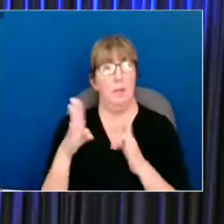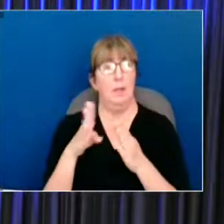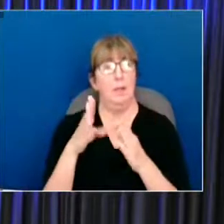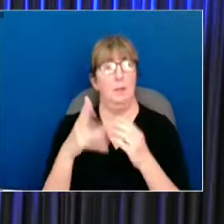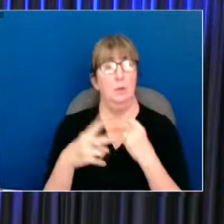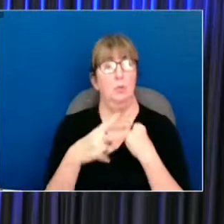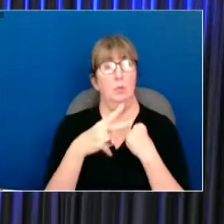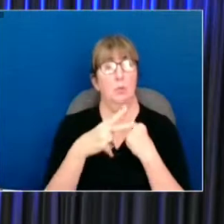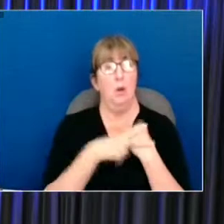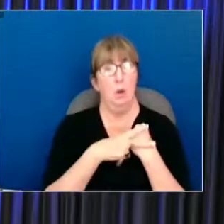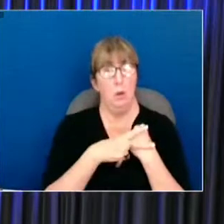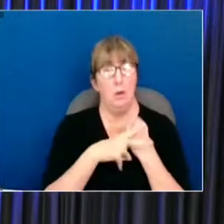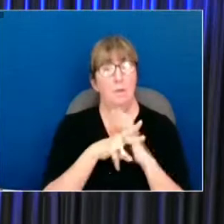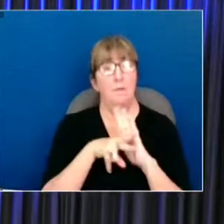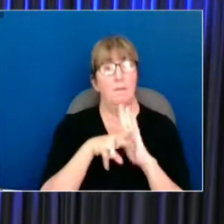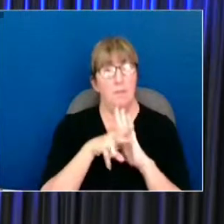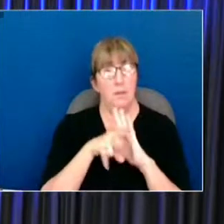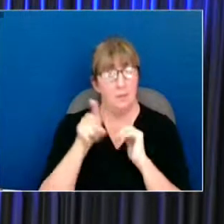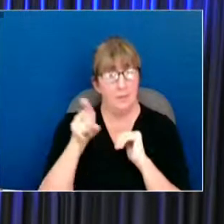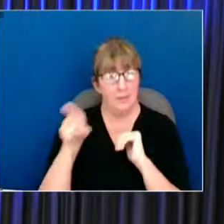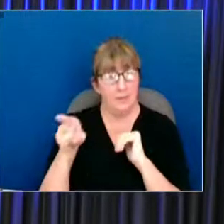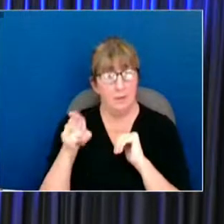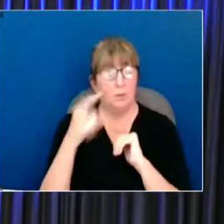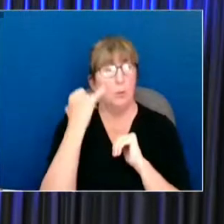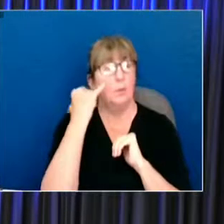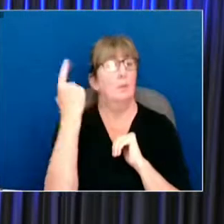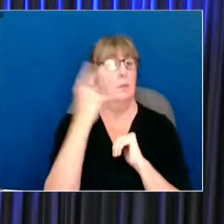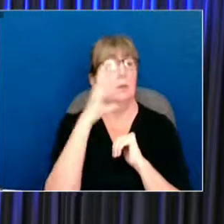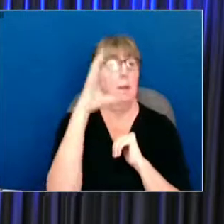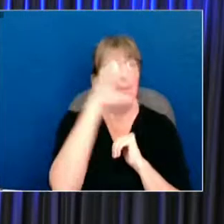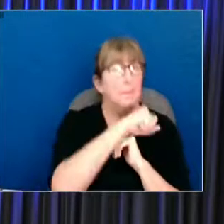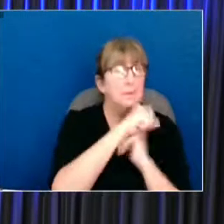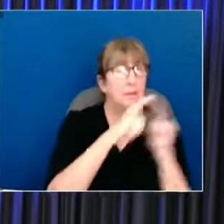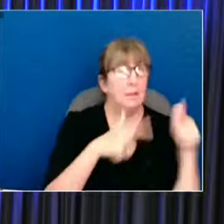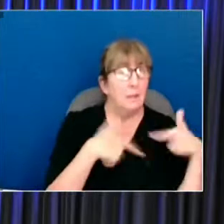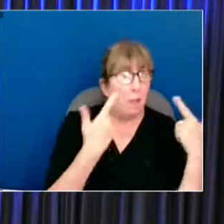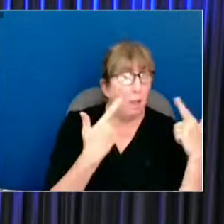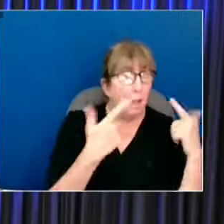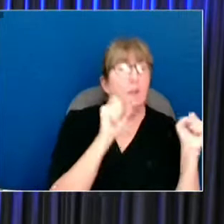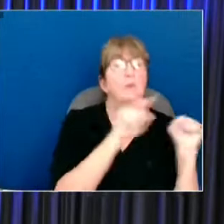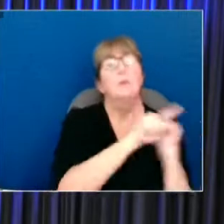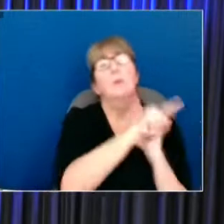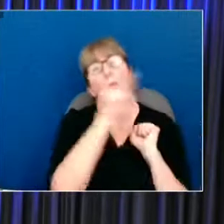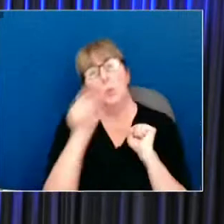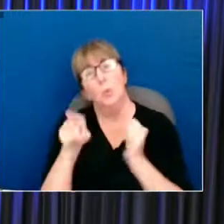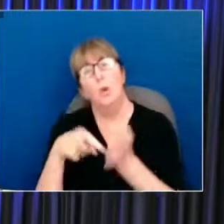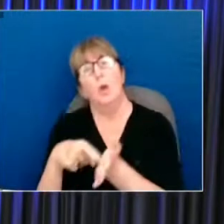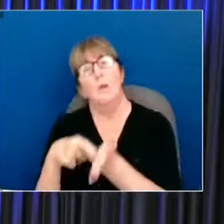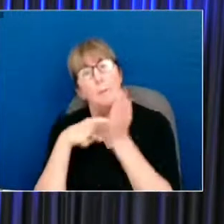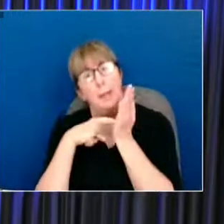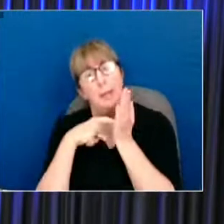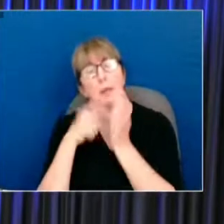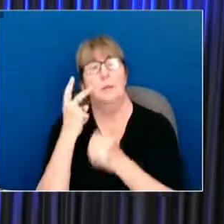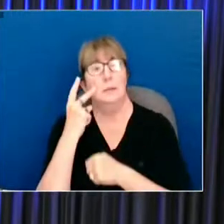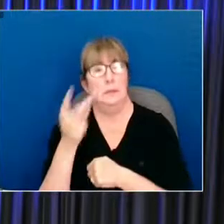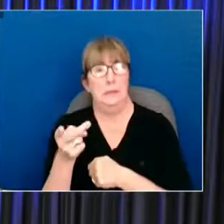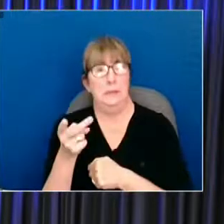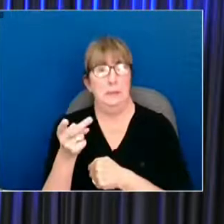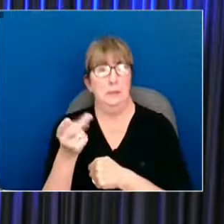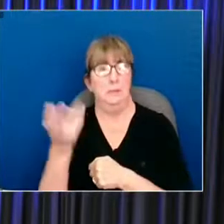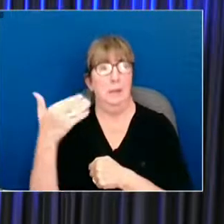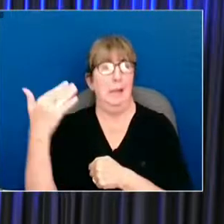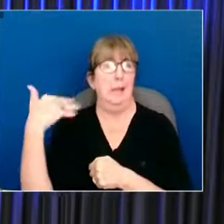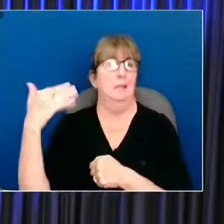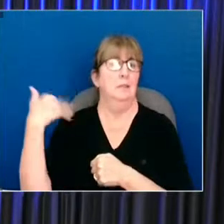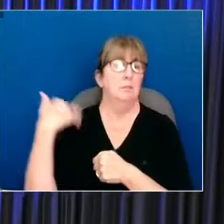page so that anyone that didn't get a chance to watch it live can go in and get it on demand. And that's what that page